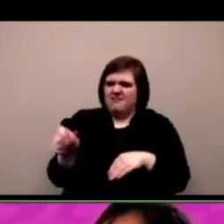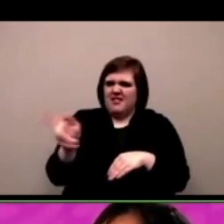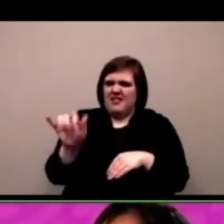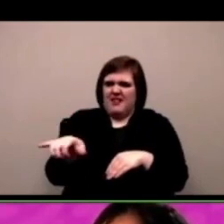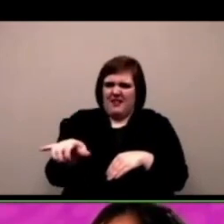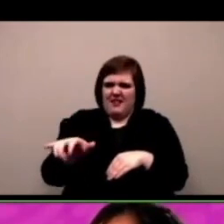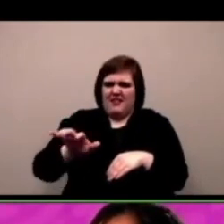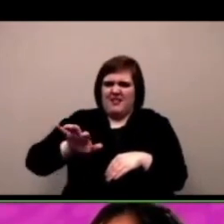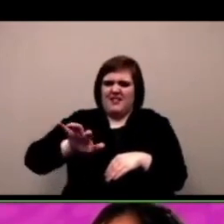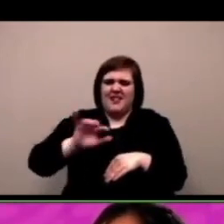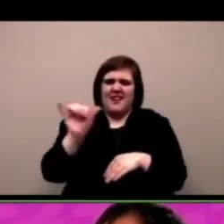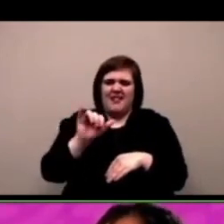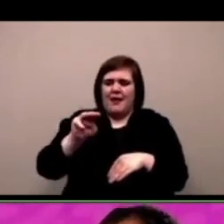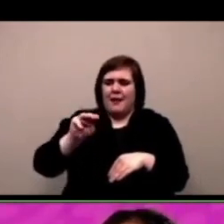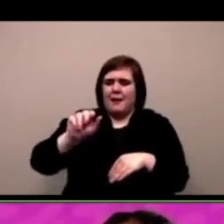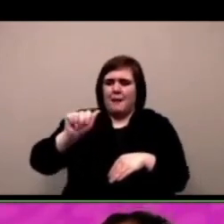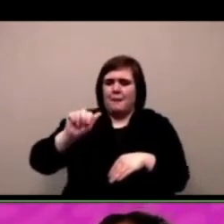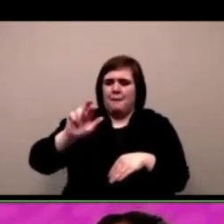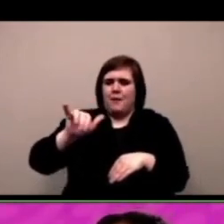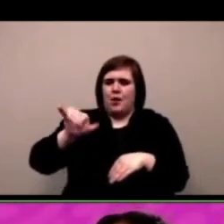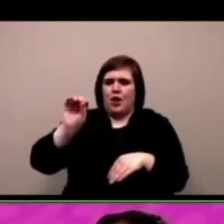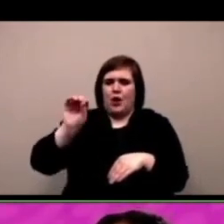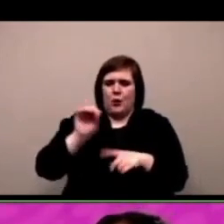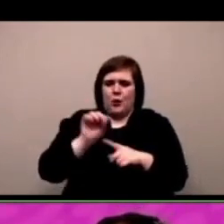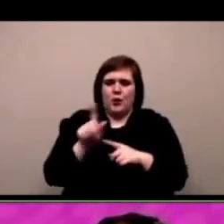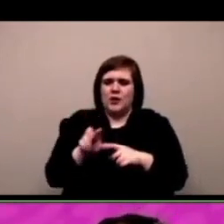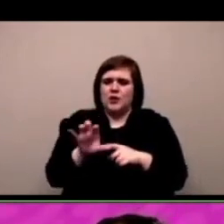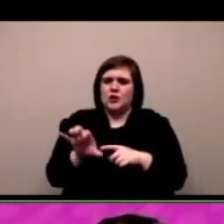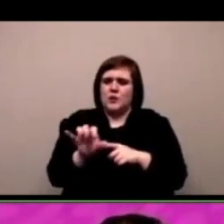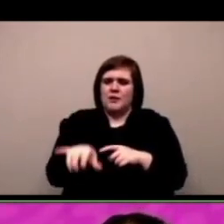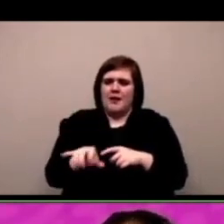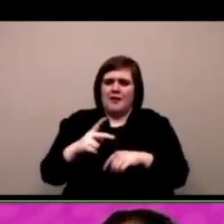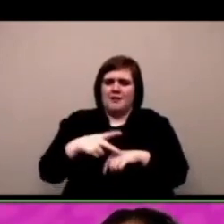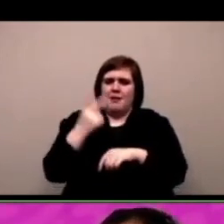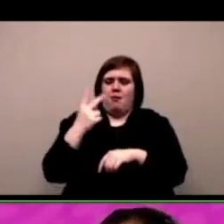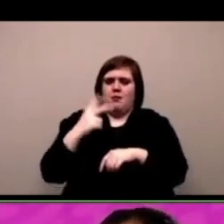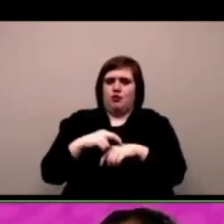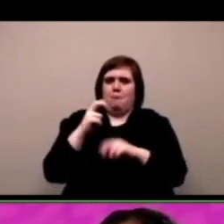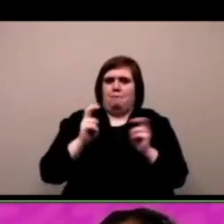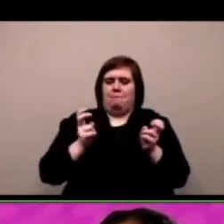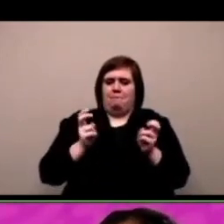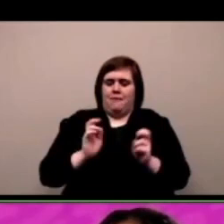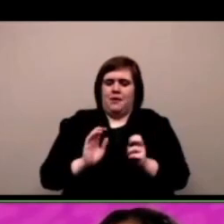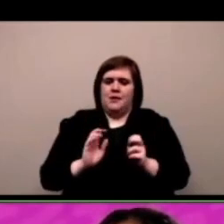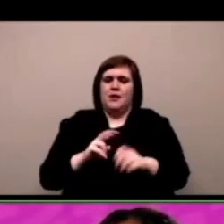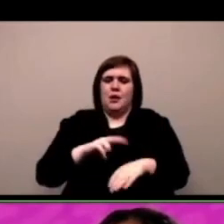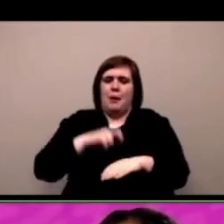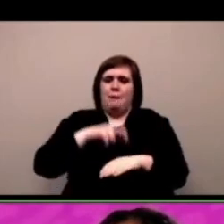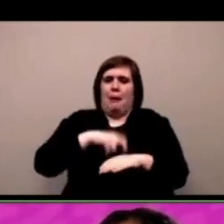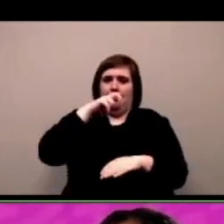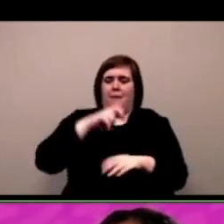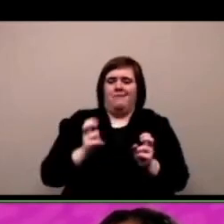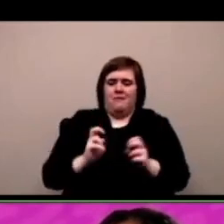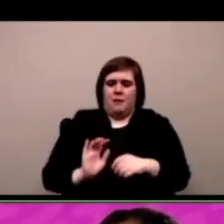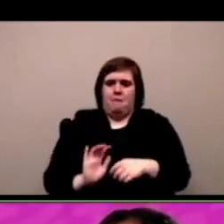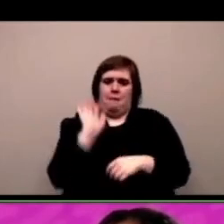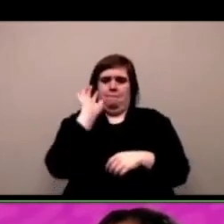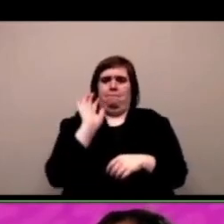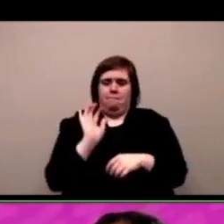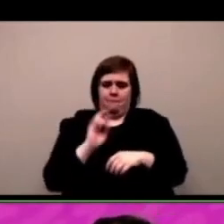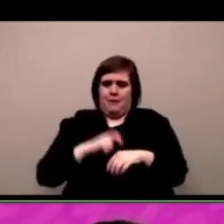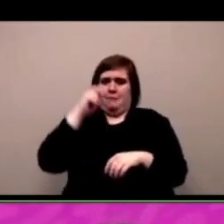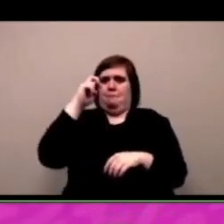in Mario where you can do a double jump. Yeah. If I do a double push, I get a double jump from